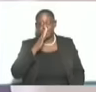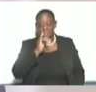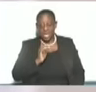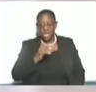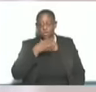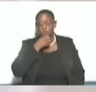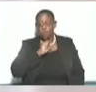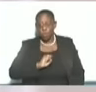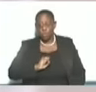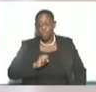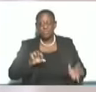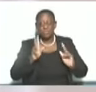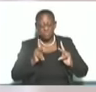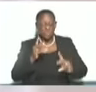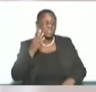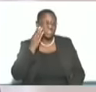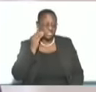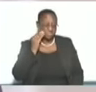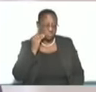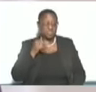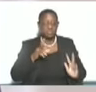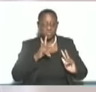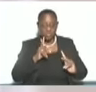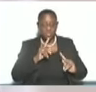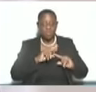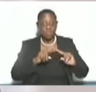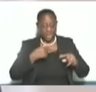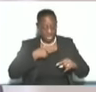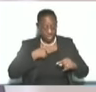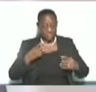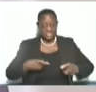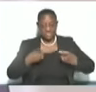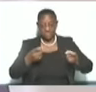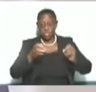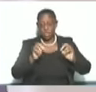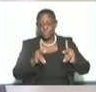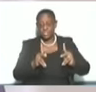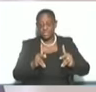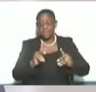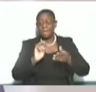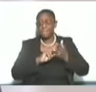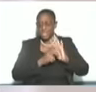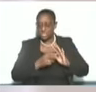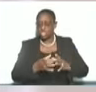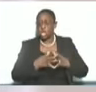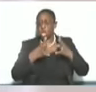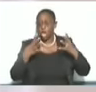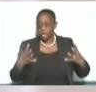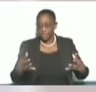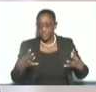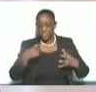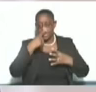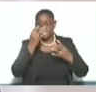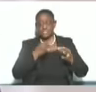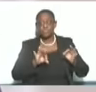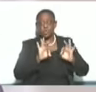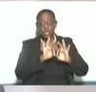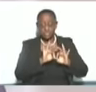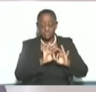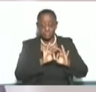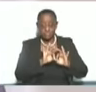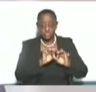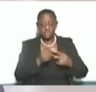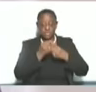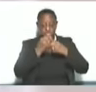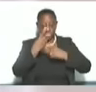or a much more experienced person, but I was given the opportunity. And it means a lot because it's very important on a day such